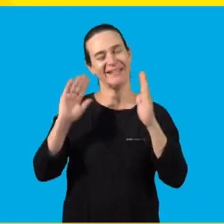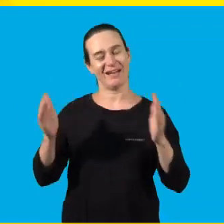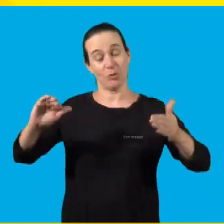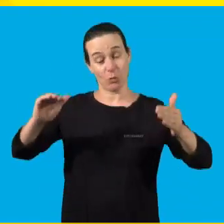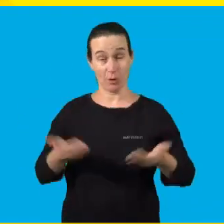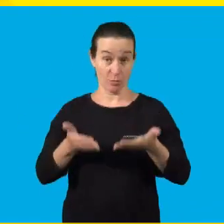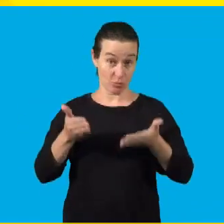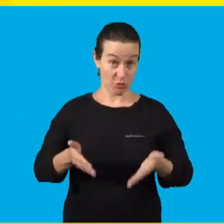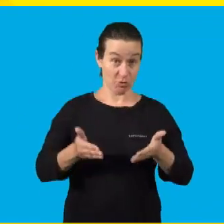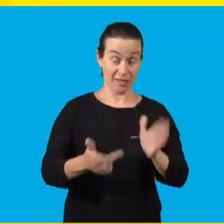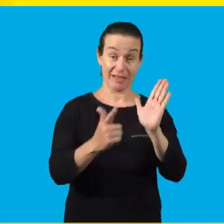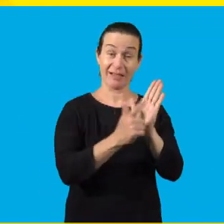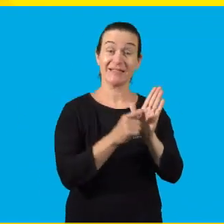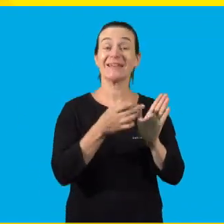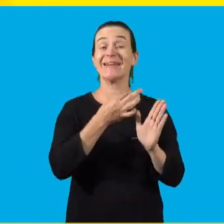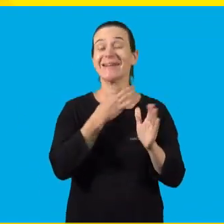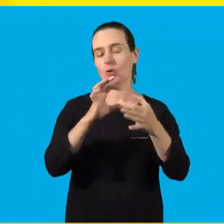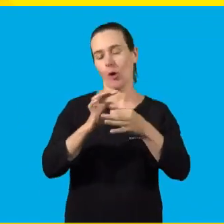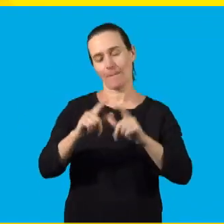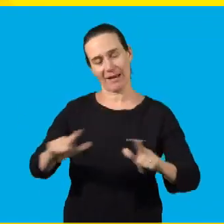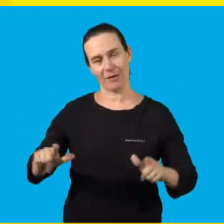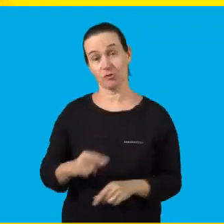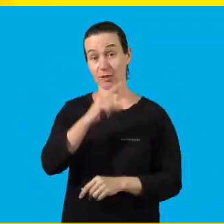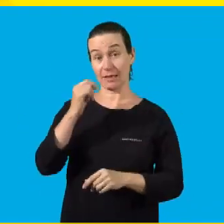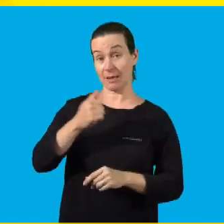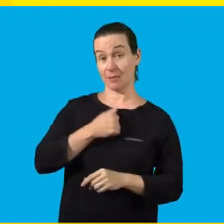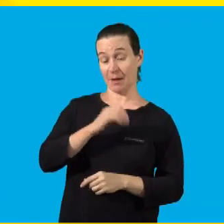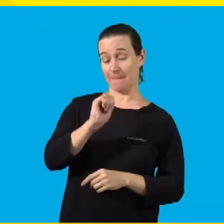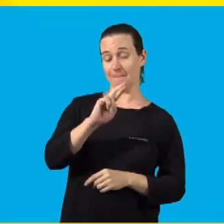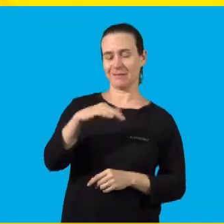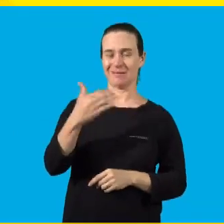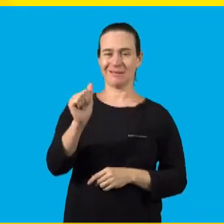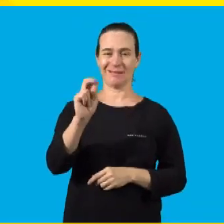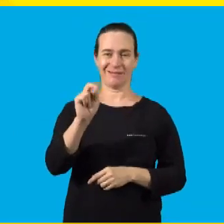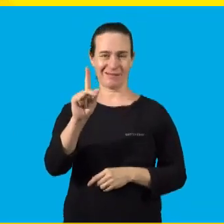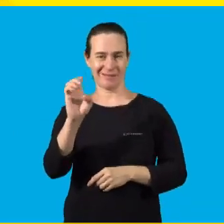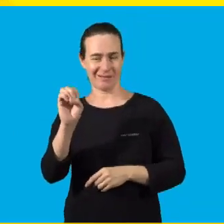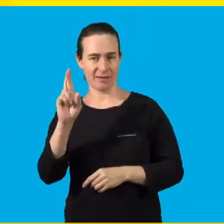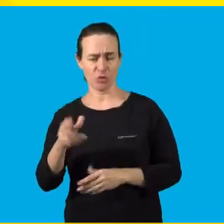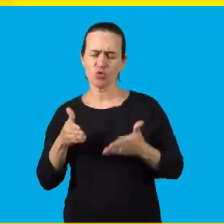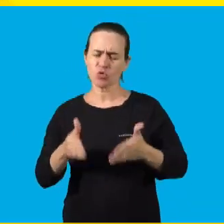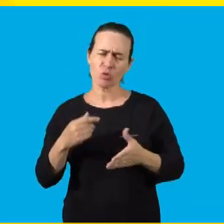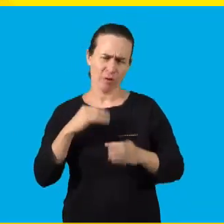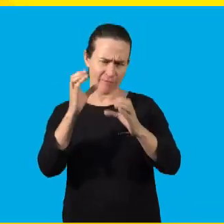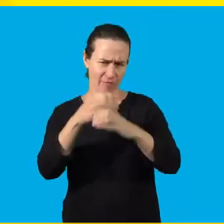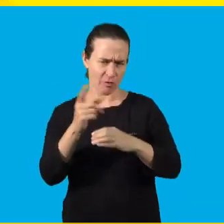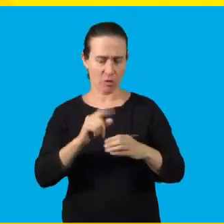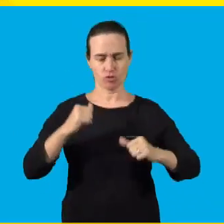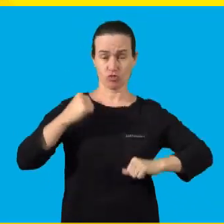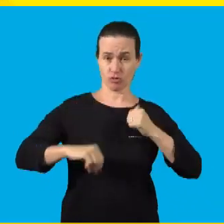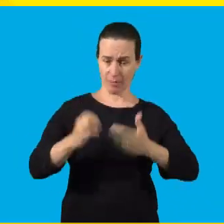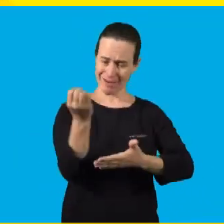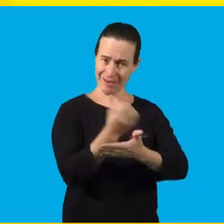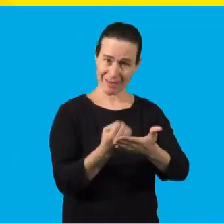Good day, and welcome to today's lesson on English Home Language. My name is Mr. Anker, and today we'll be looking specifically at